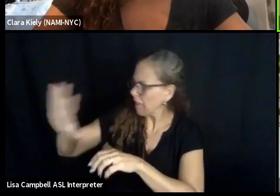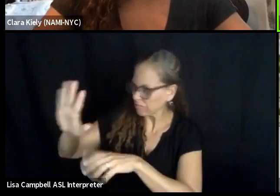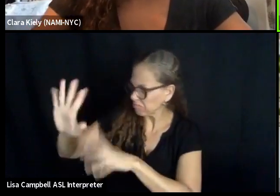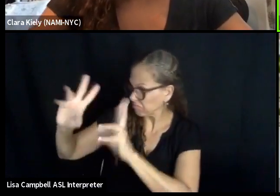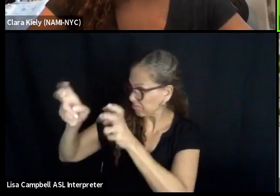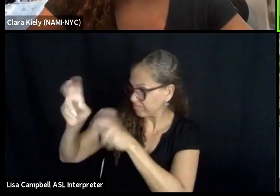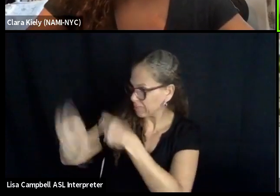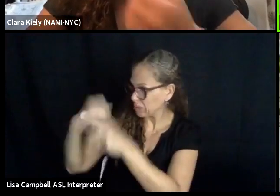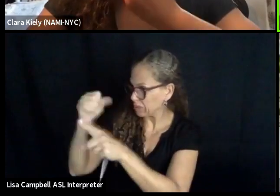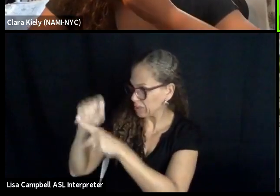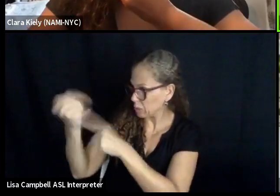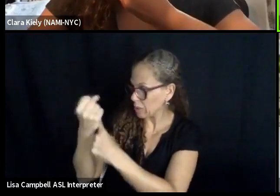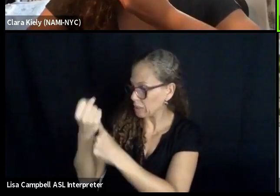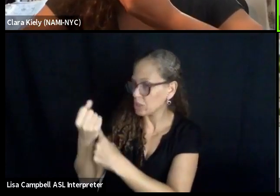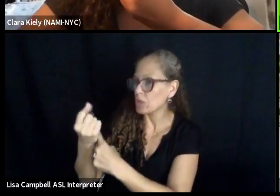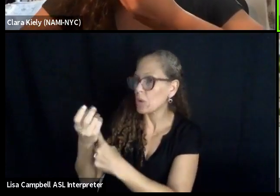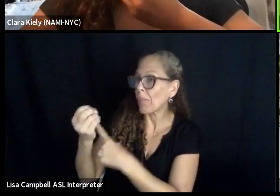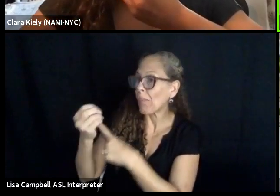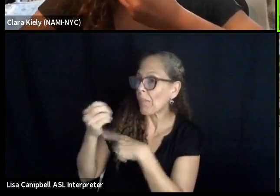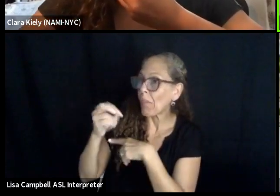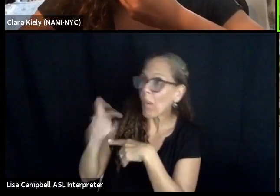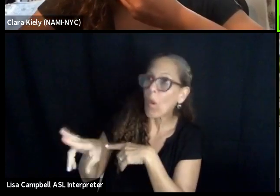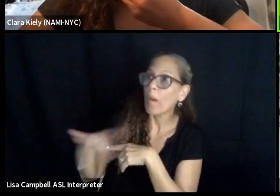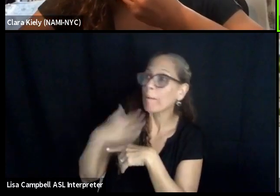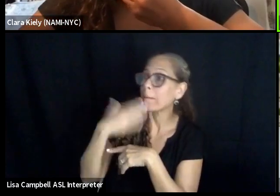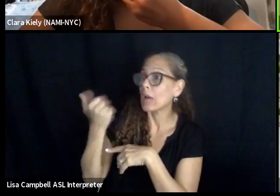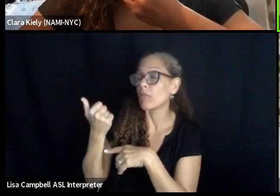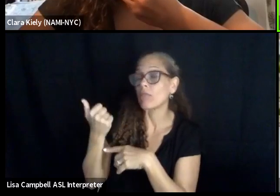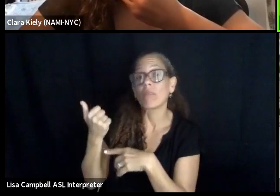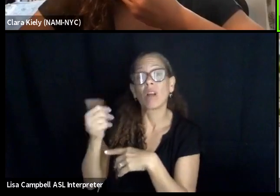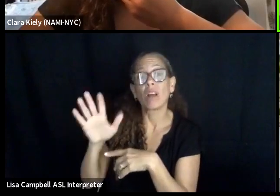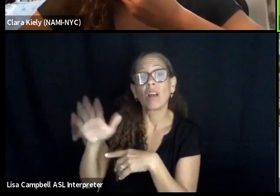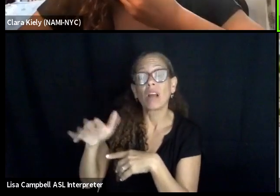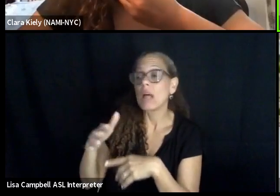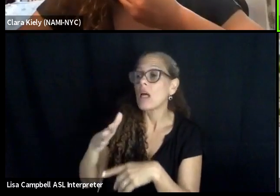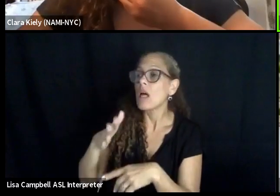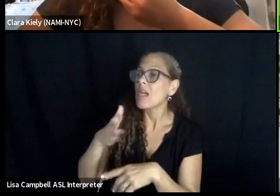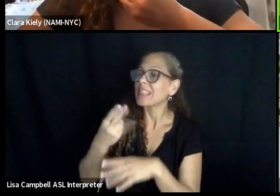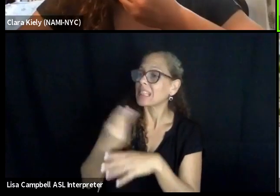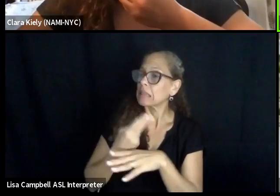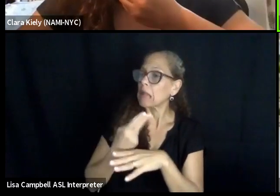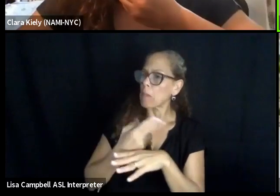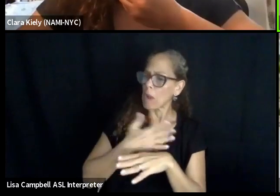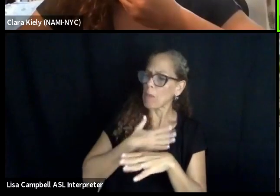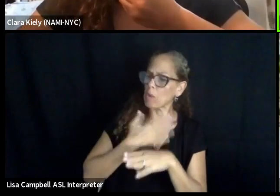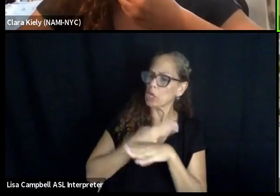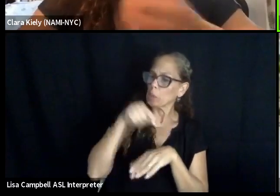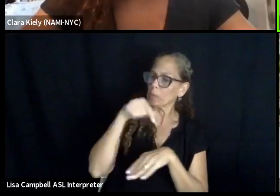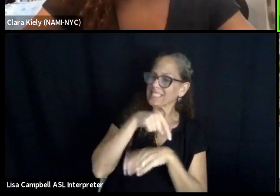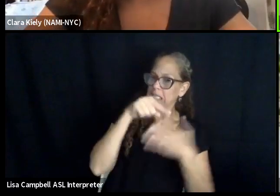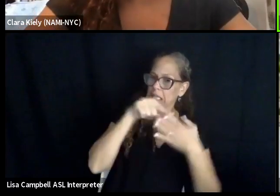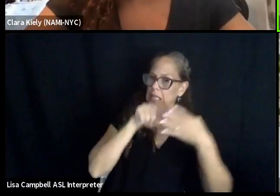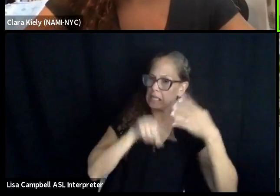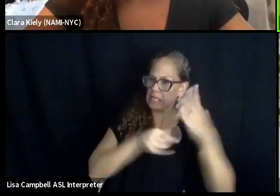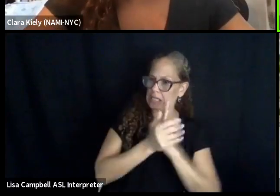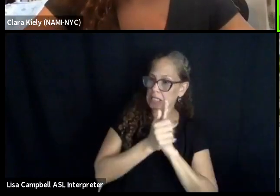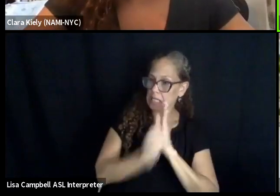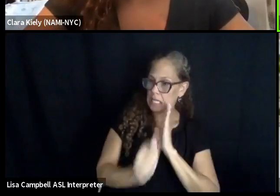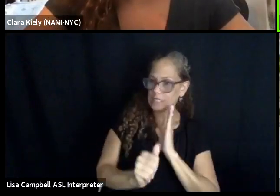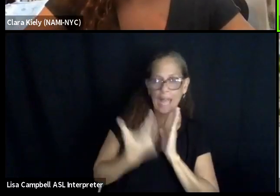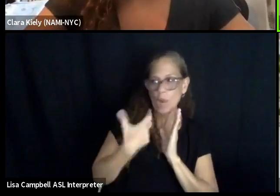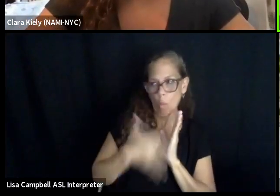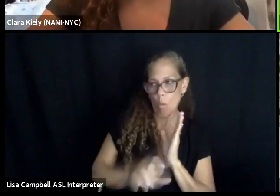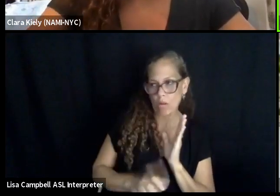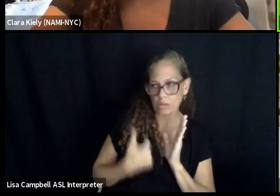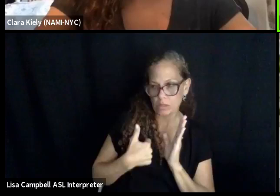And or even better, I often say, these are the skills I'm going to try today. I don't want to, but these are